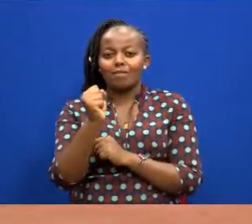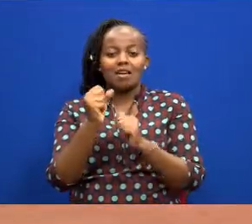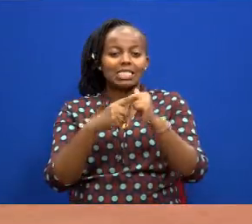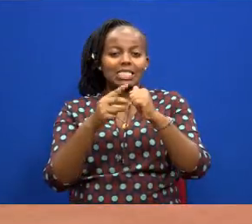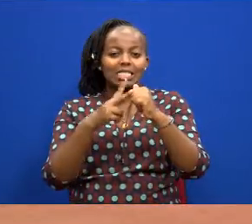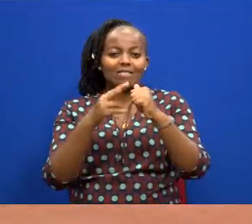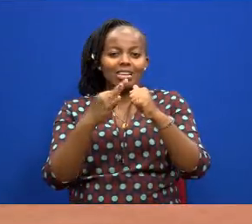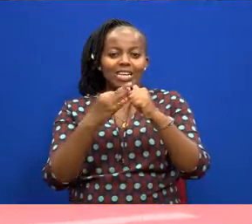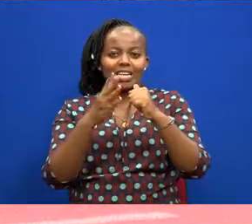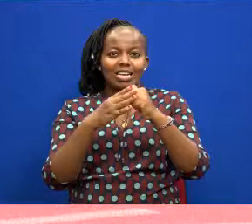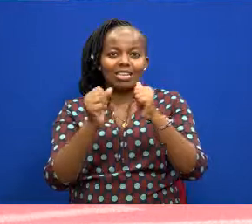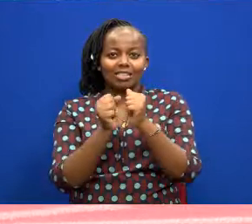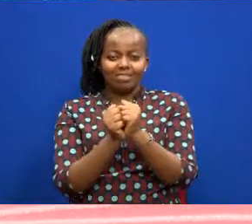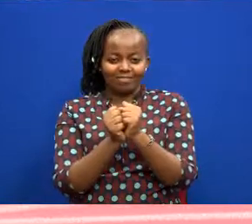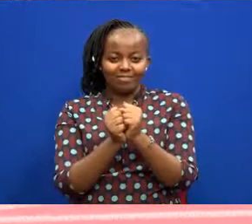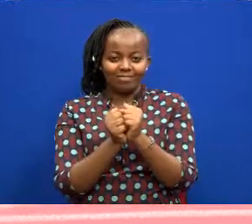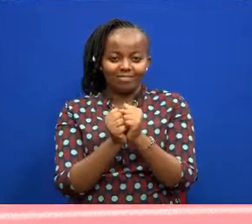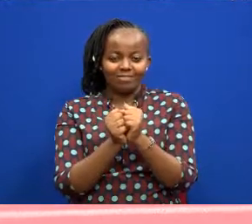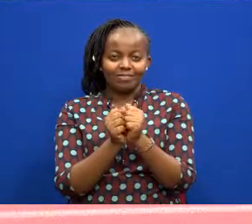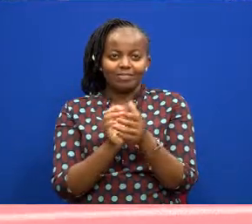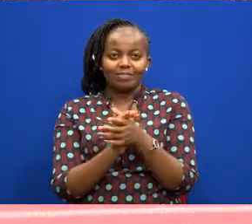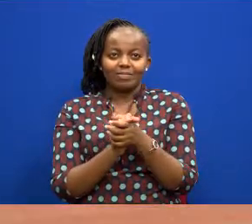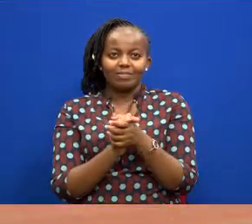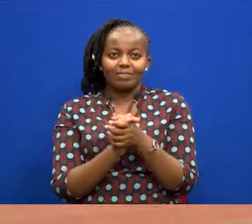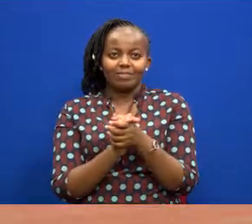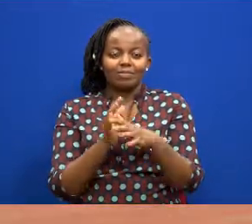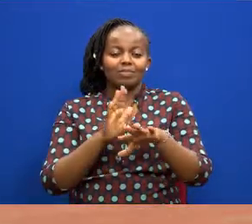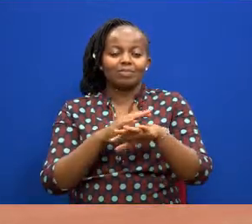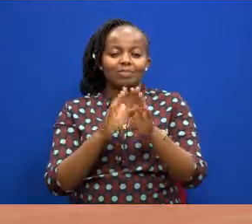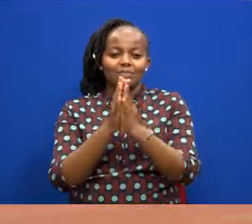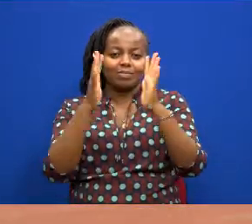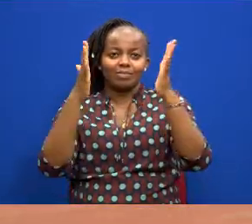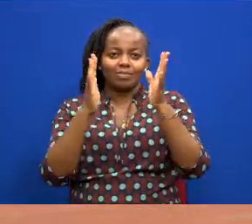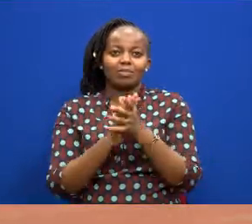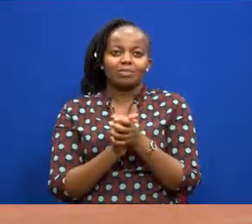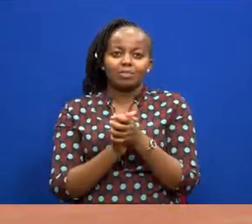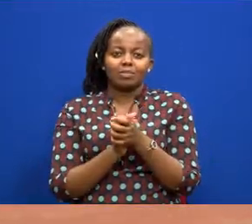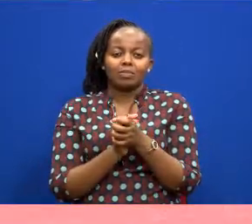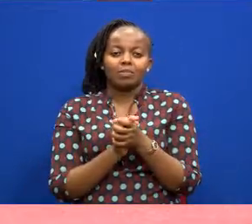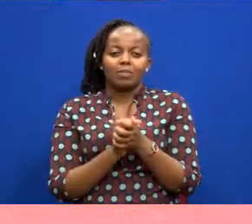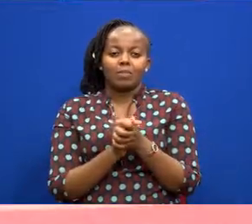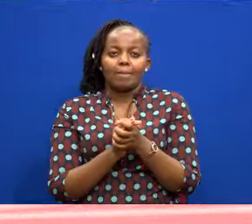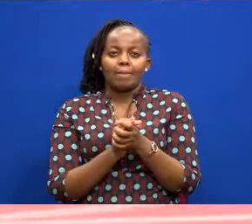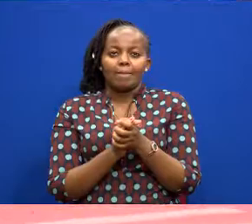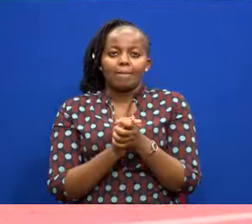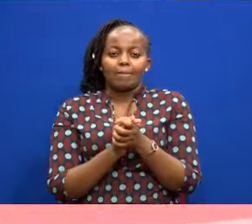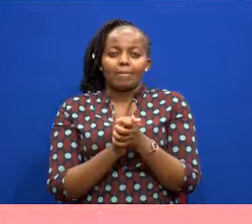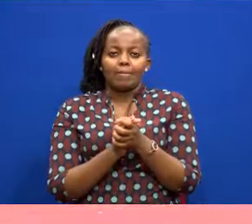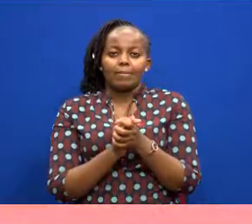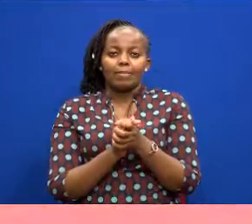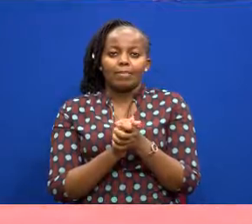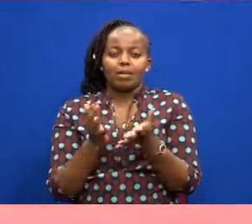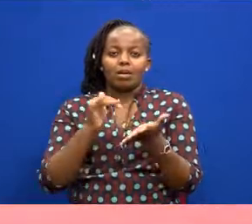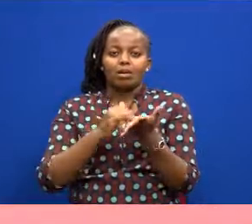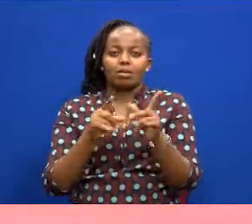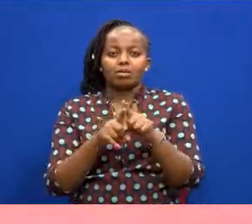2, chop, chop, 3, 4, 5, 6, 7, 8, 9, 10. Clap for yourself, guys. Alright, good. Put your hand,